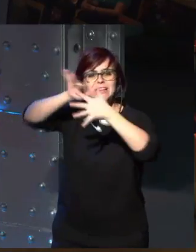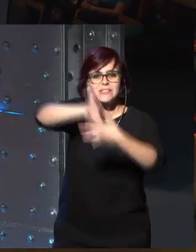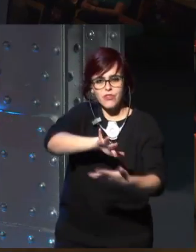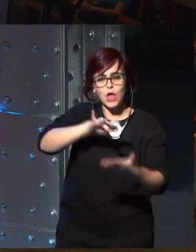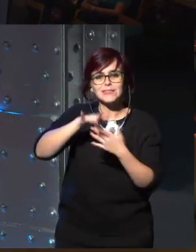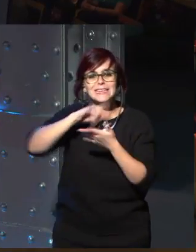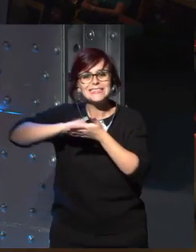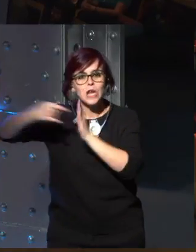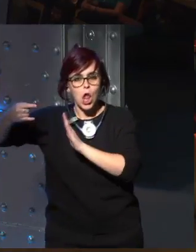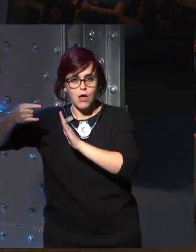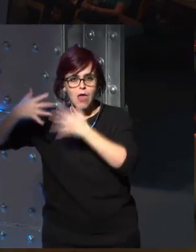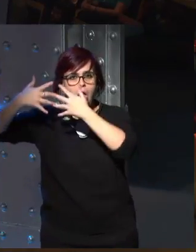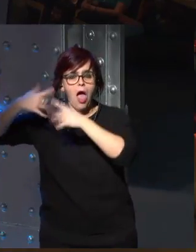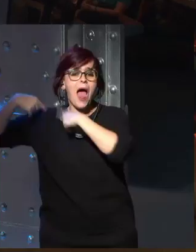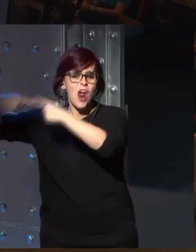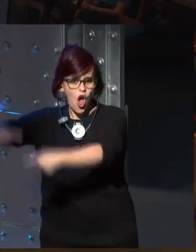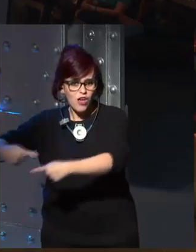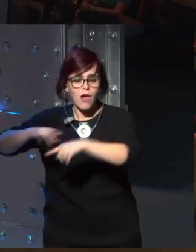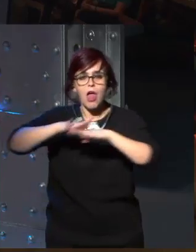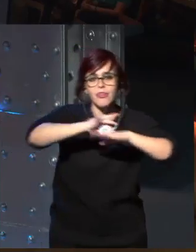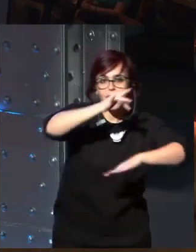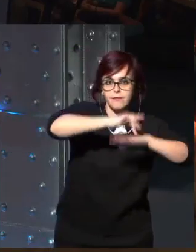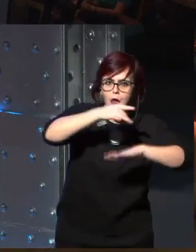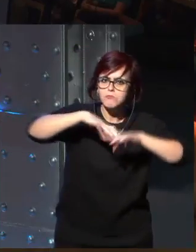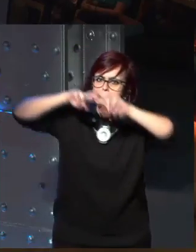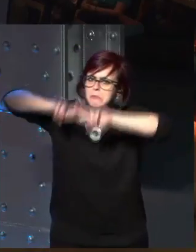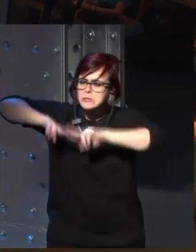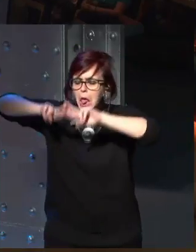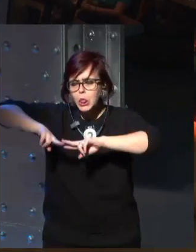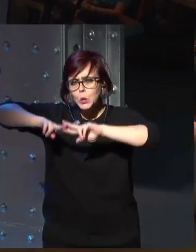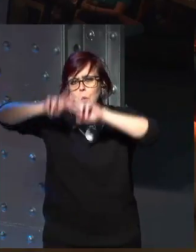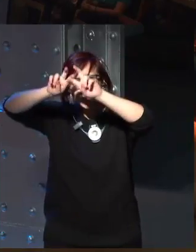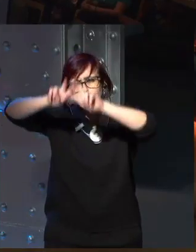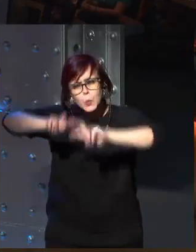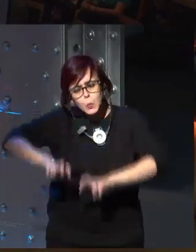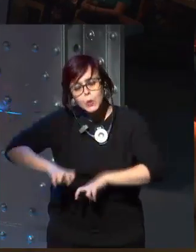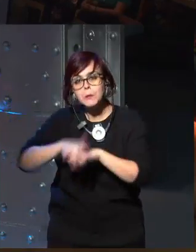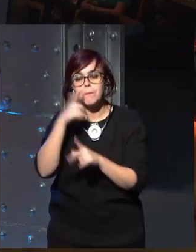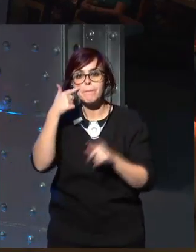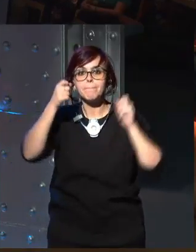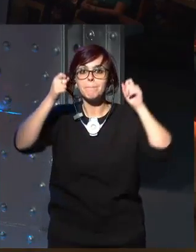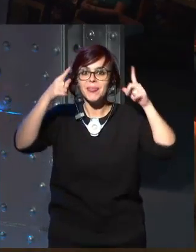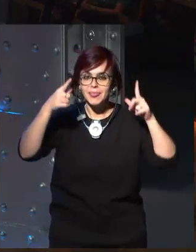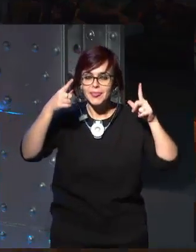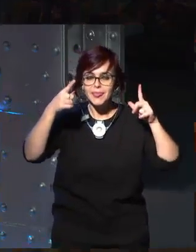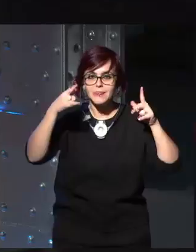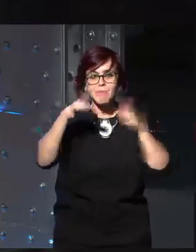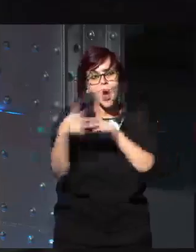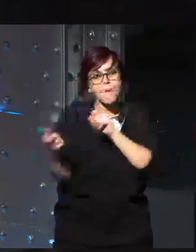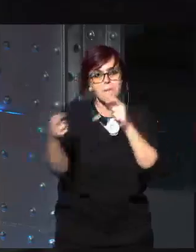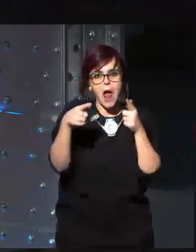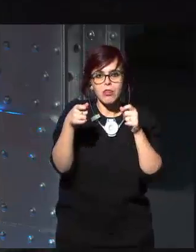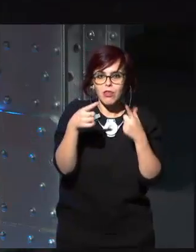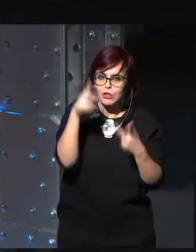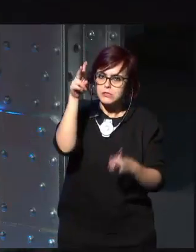on recording history, and I was struck by how similar the arguments were. And so that's not the beginning of the book, that's the middle, but I started out from there as